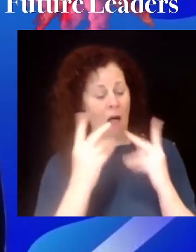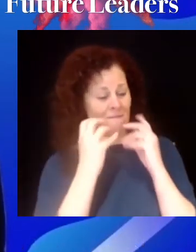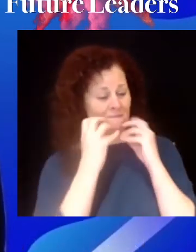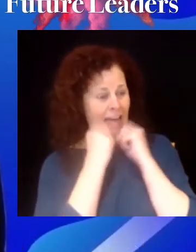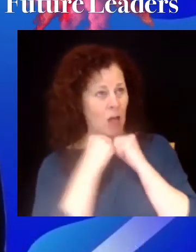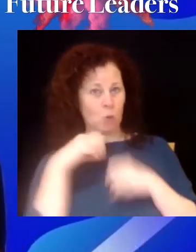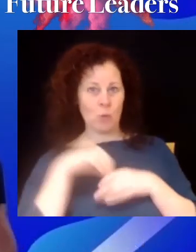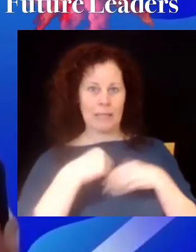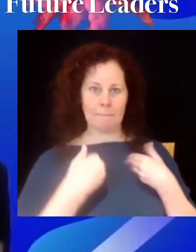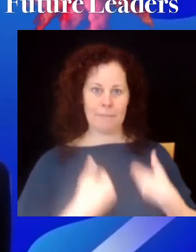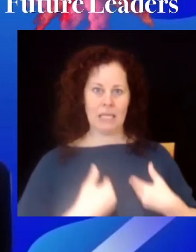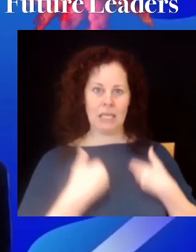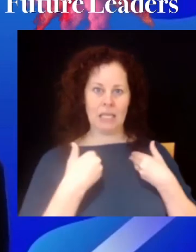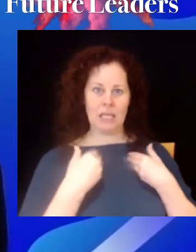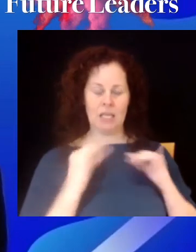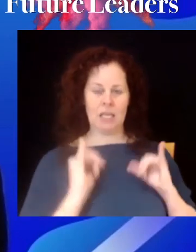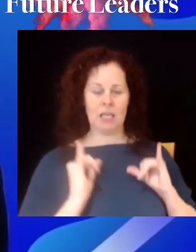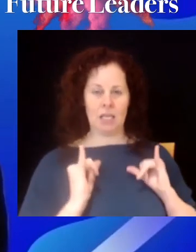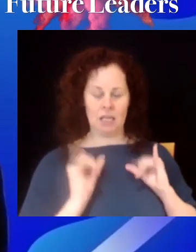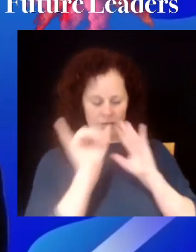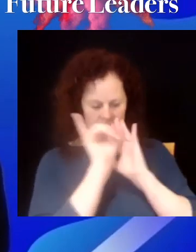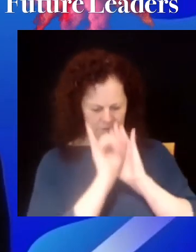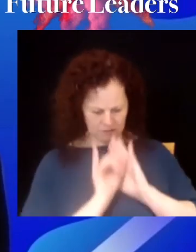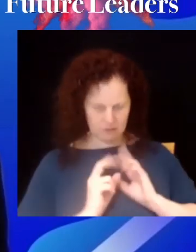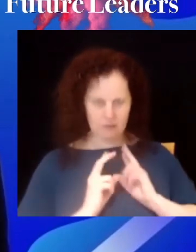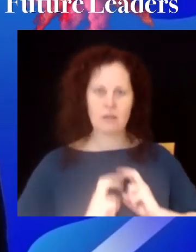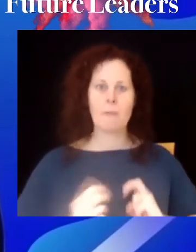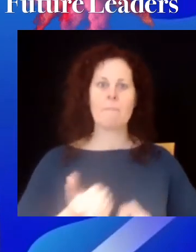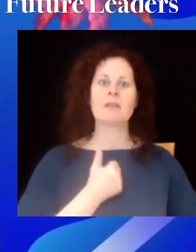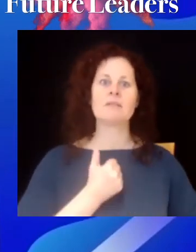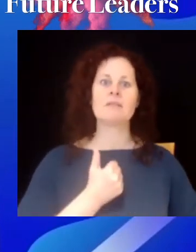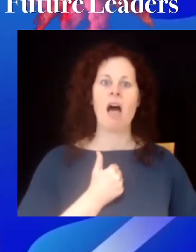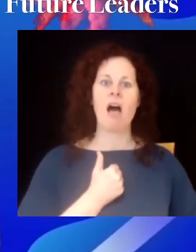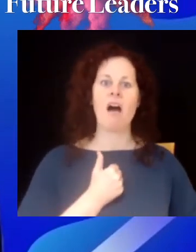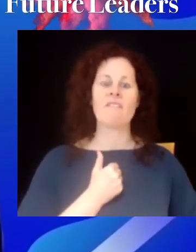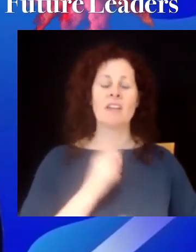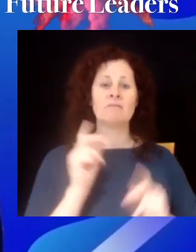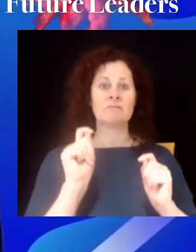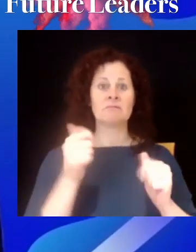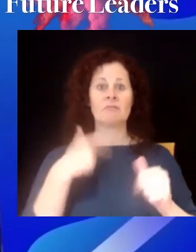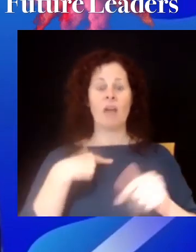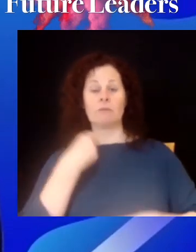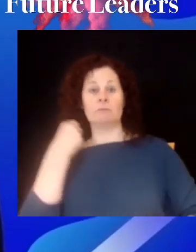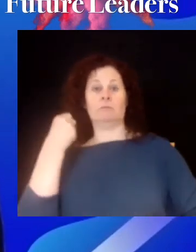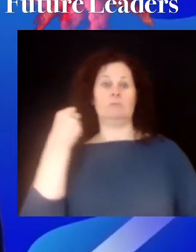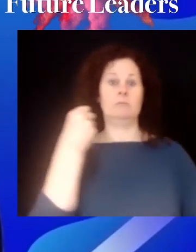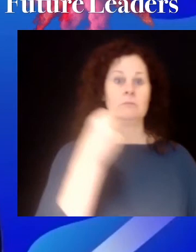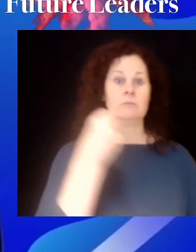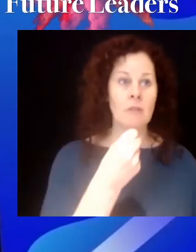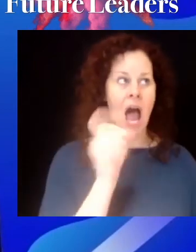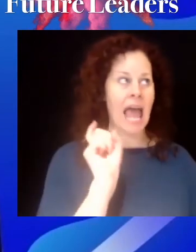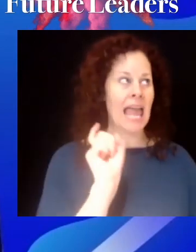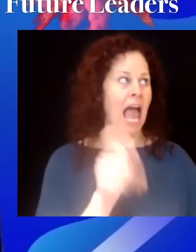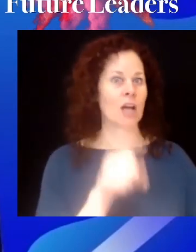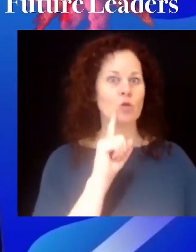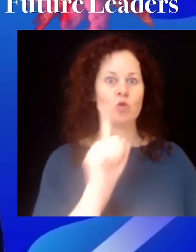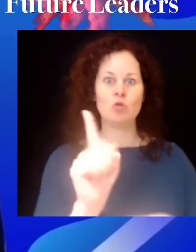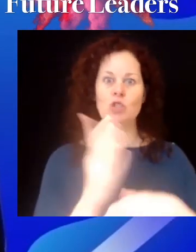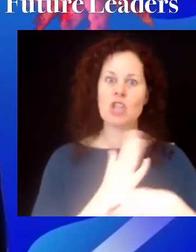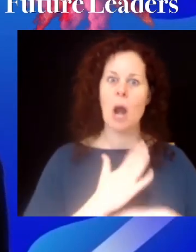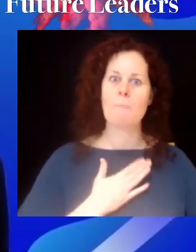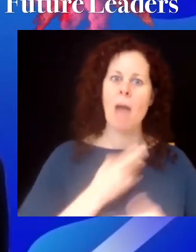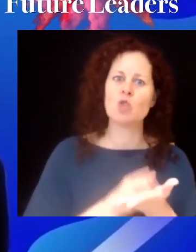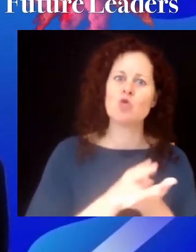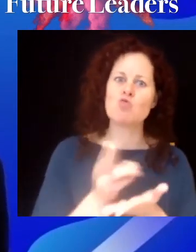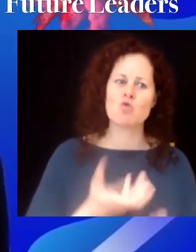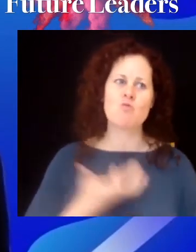me. And suddenly, I was thrust into a supportive community where I was asked to share my truth. I